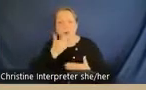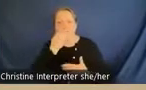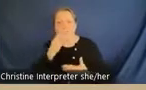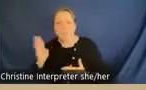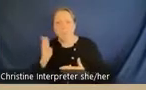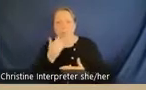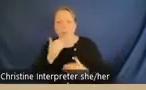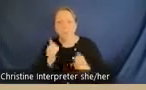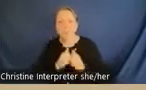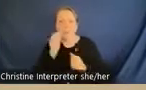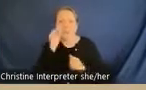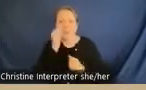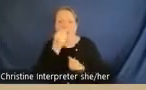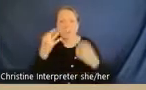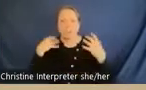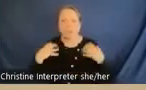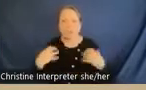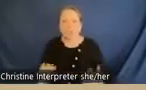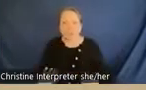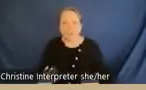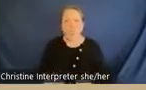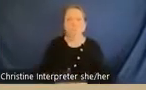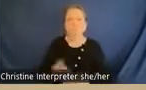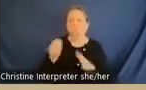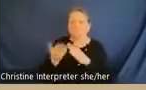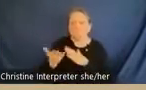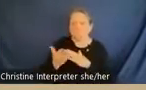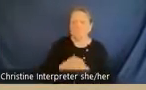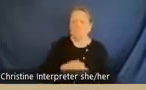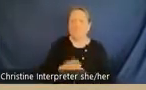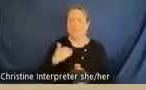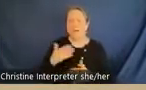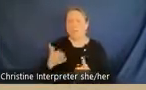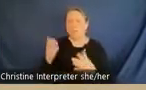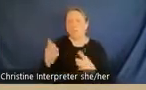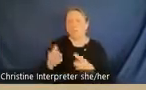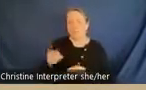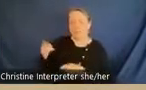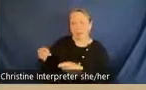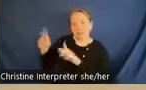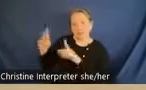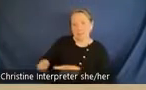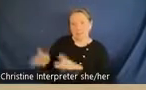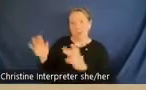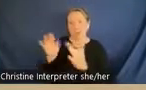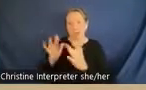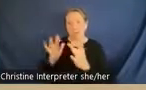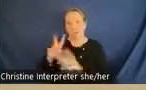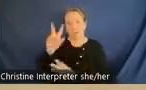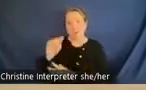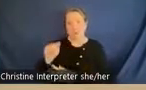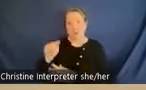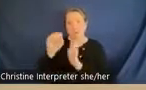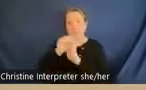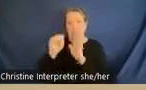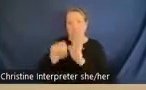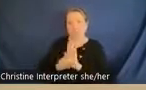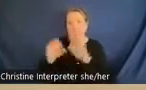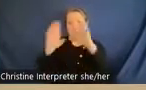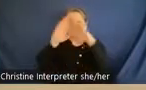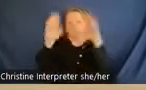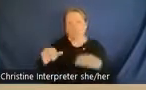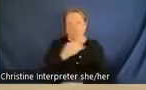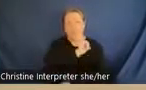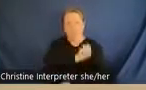I would suggest, Jules, that this person contact the Vermont State Housing Authority as soon as possible. There is money